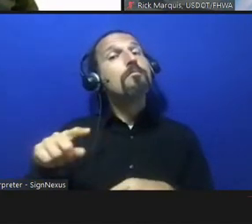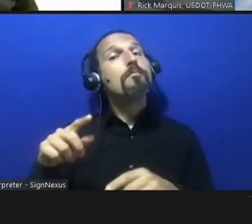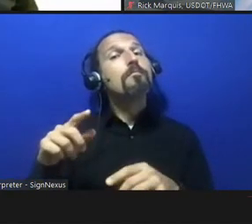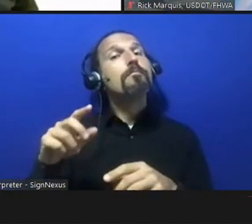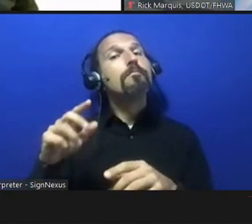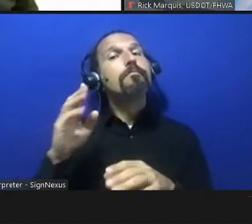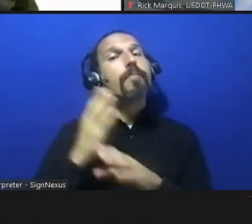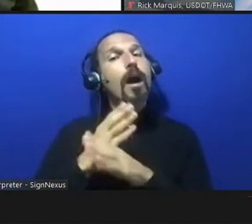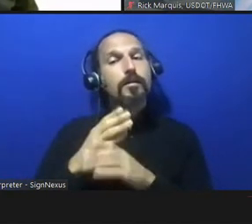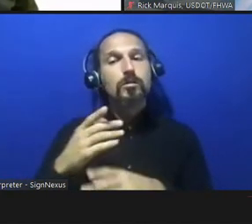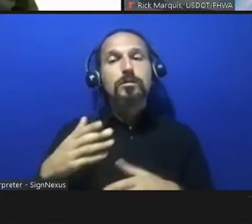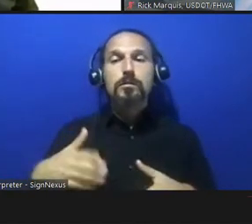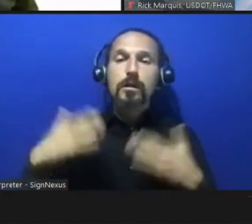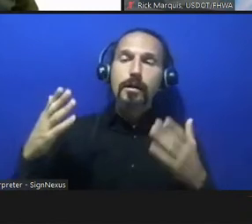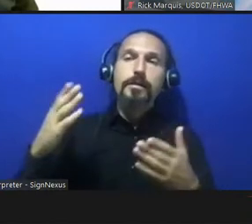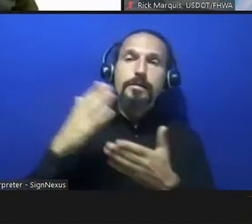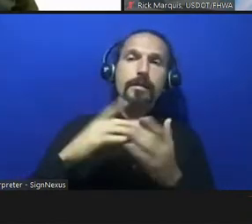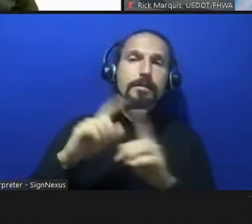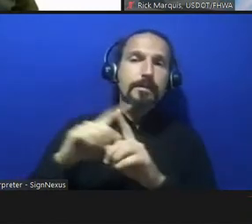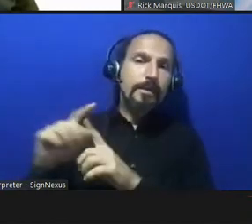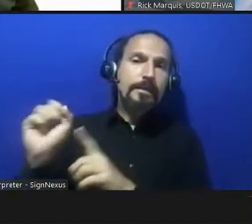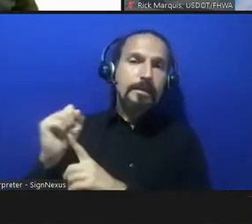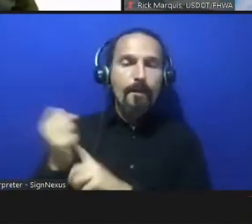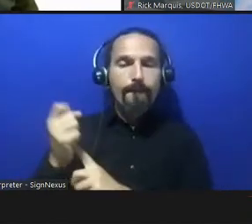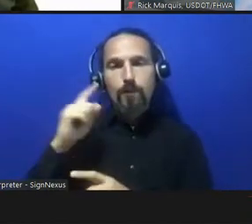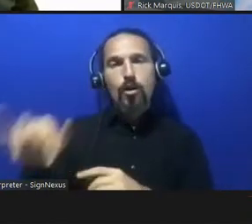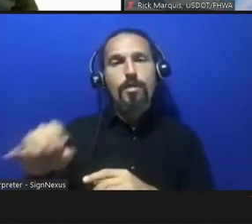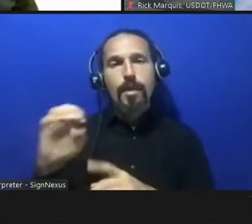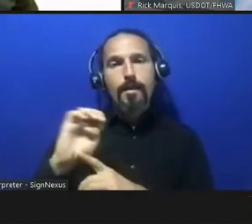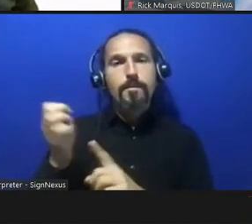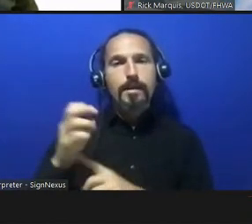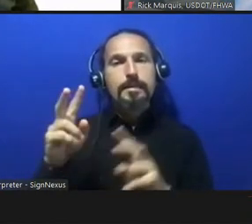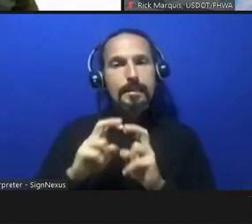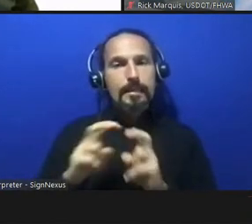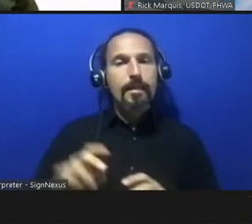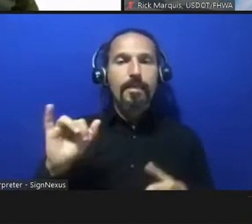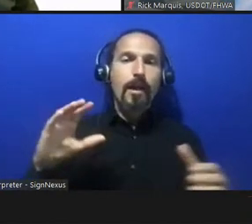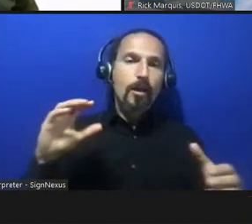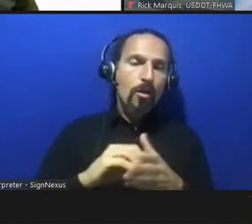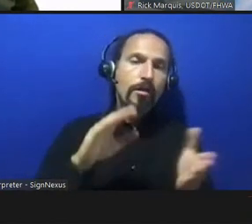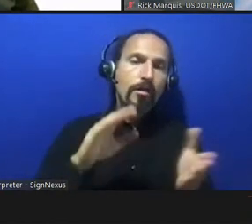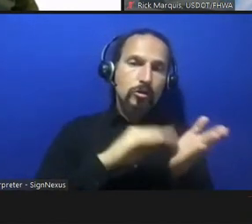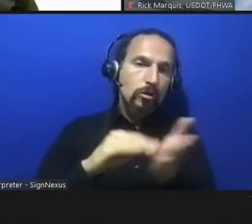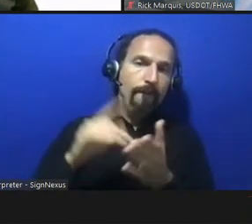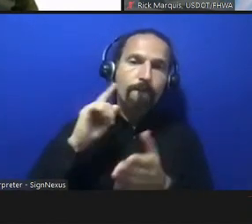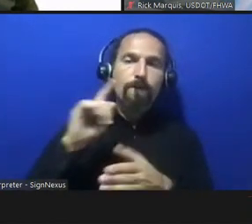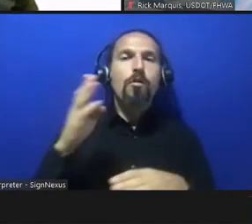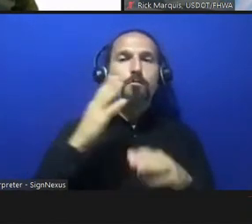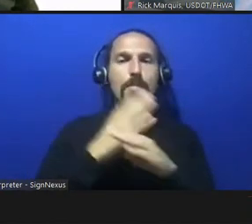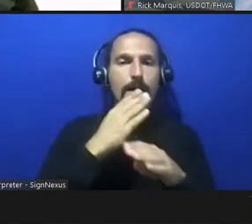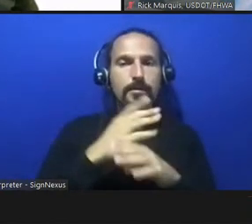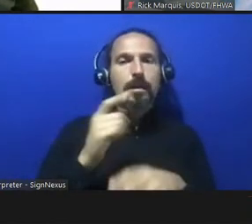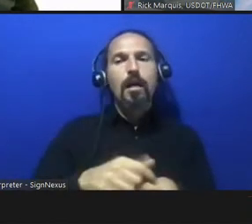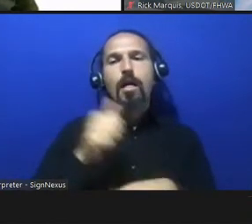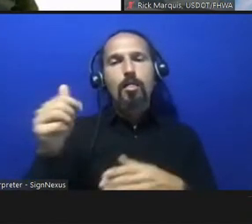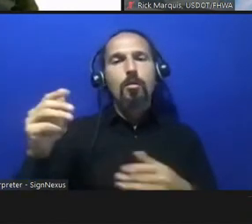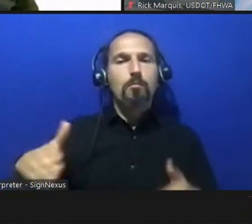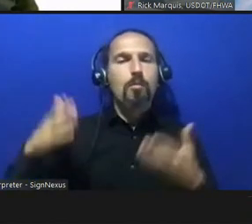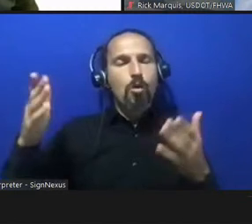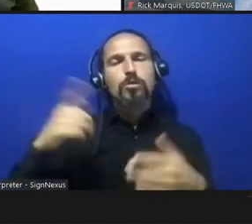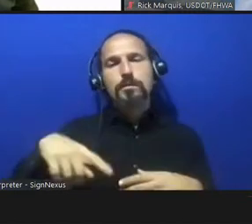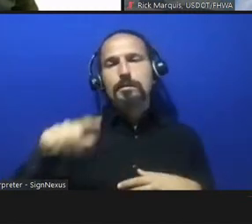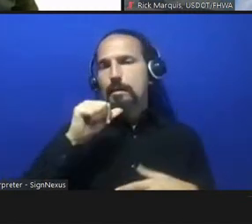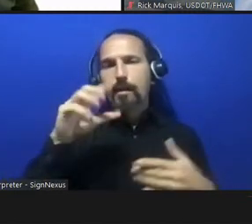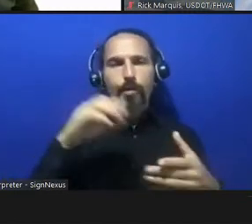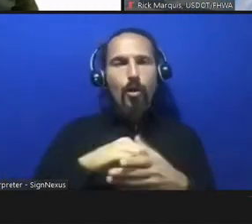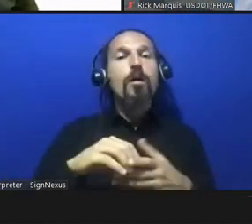several proposed totaling scenarios in the environmental assessment include exemptions for buses other proposals do not